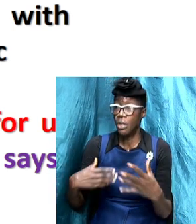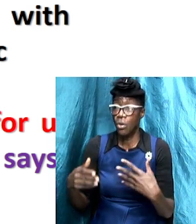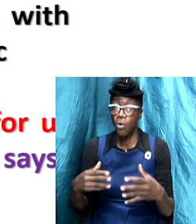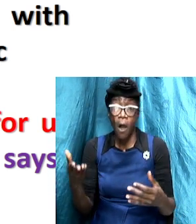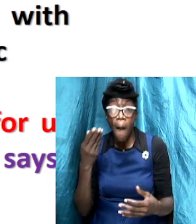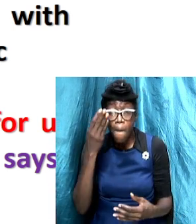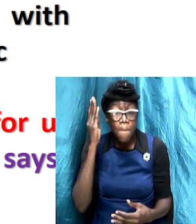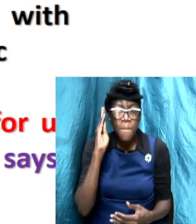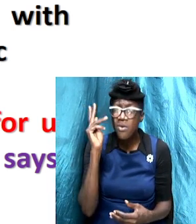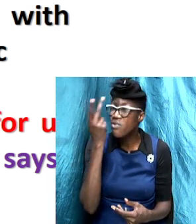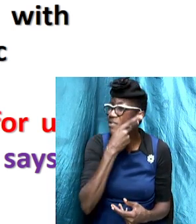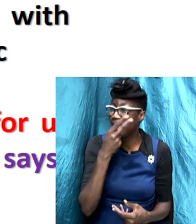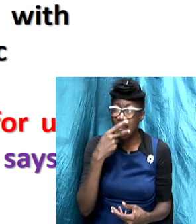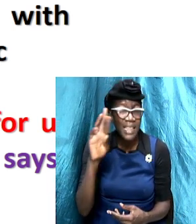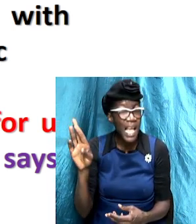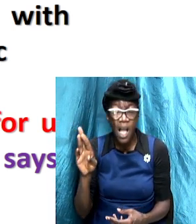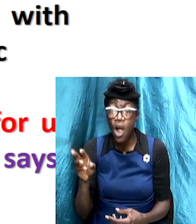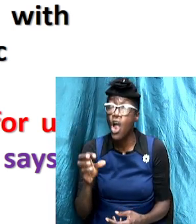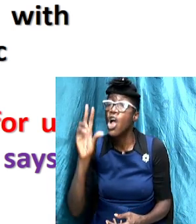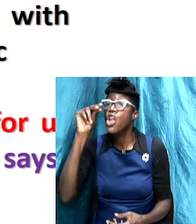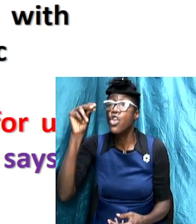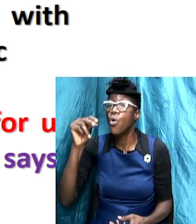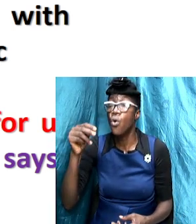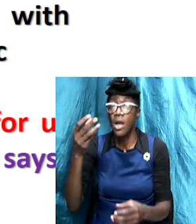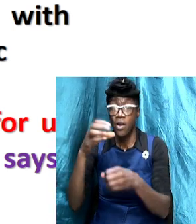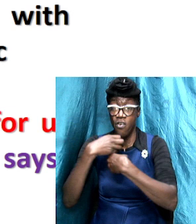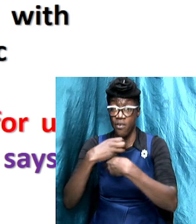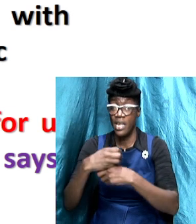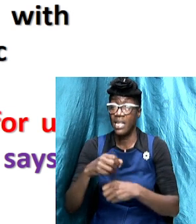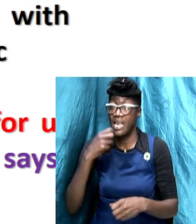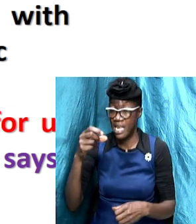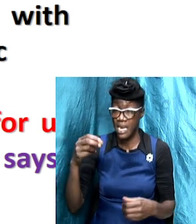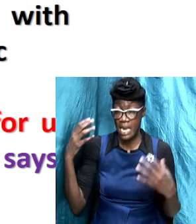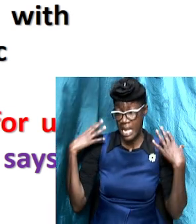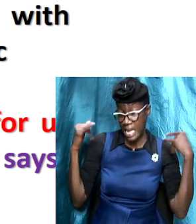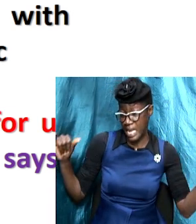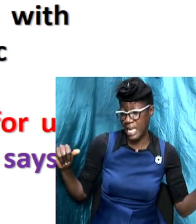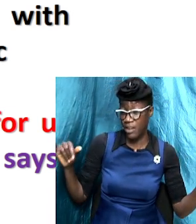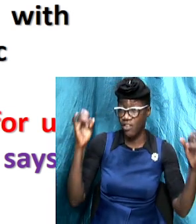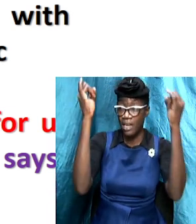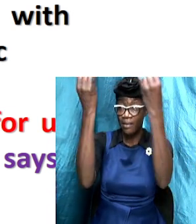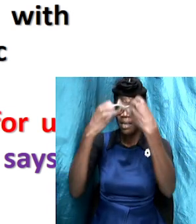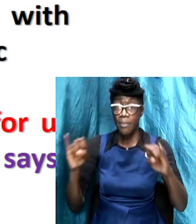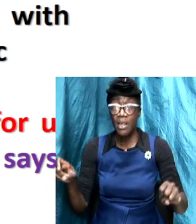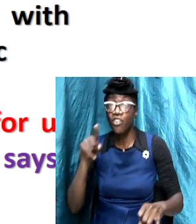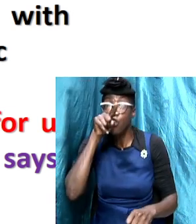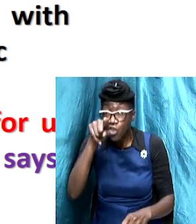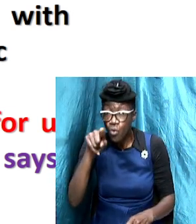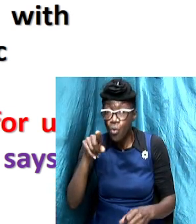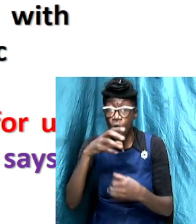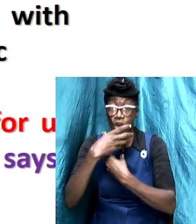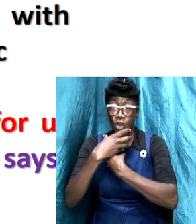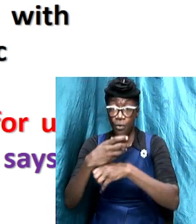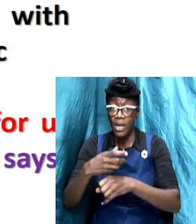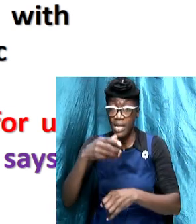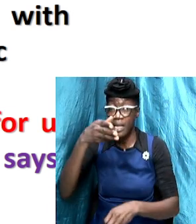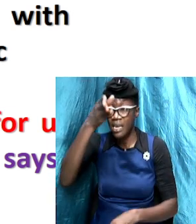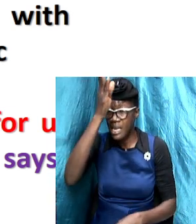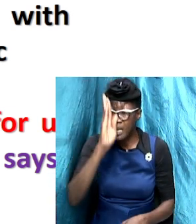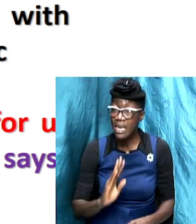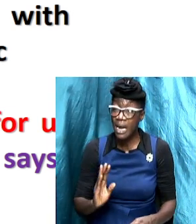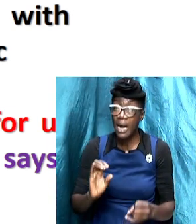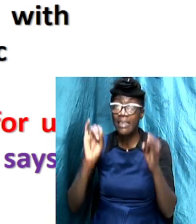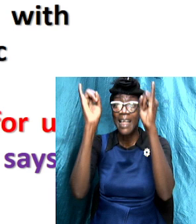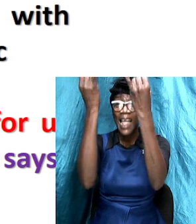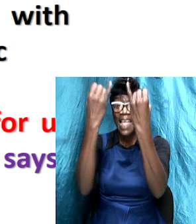are. Amen. We were not created in their image. But you were created in the image of God.